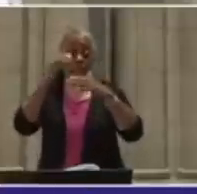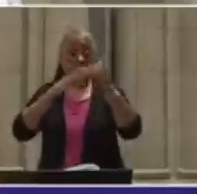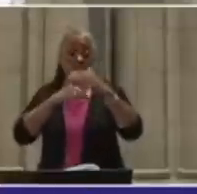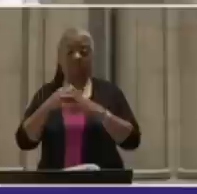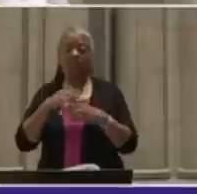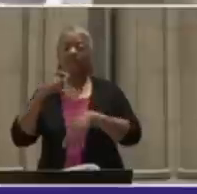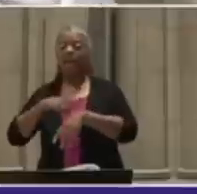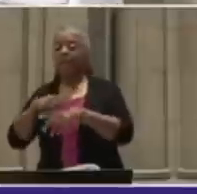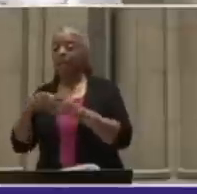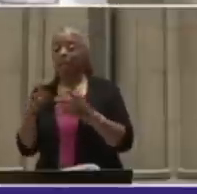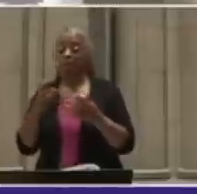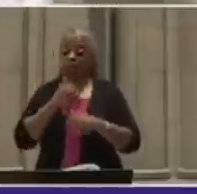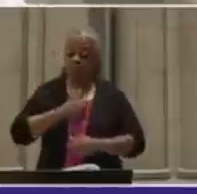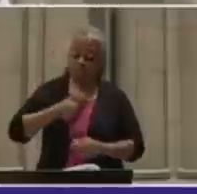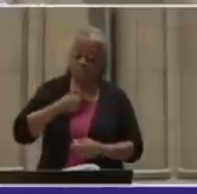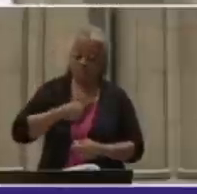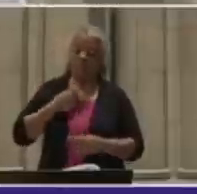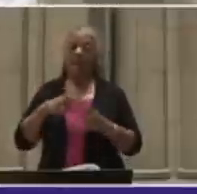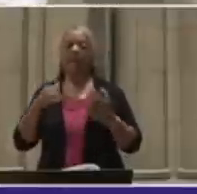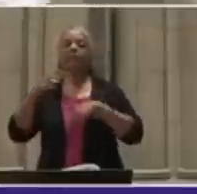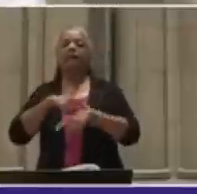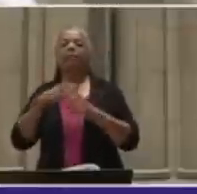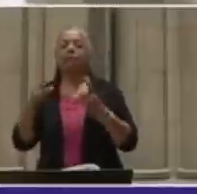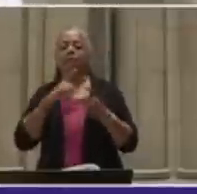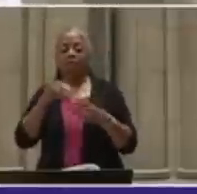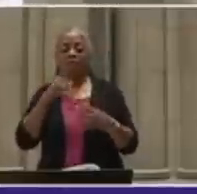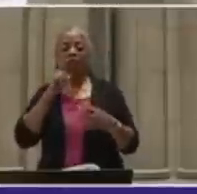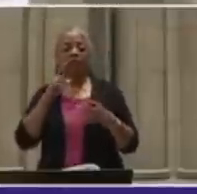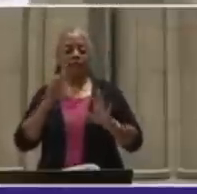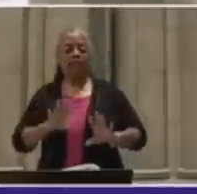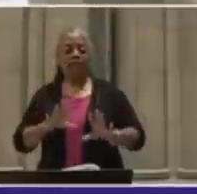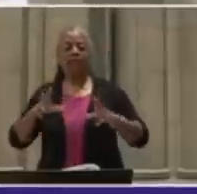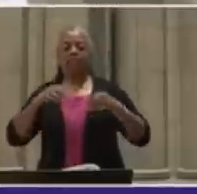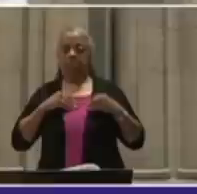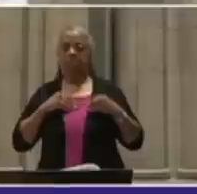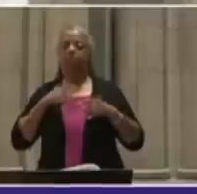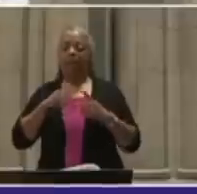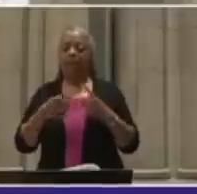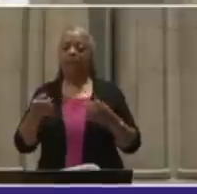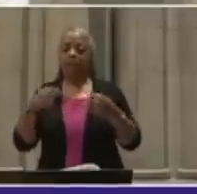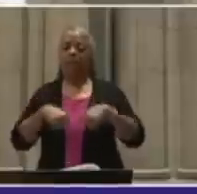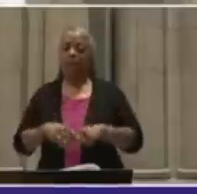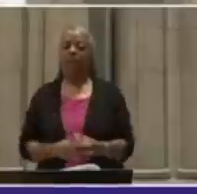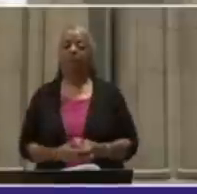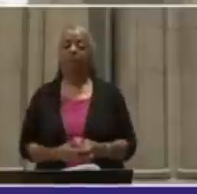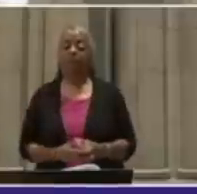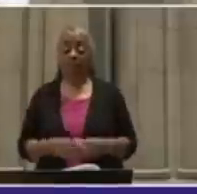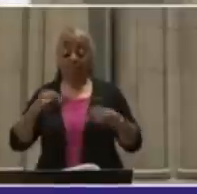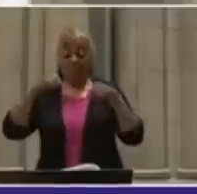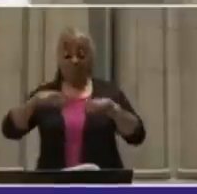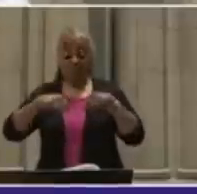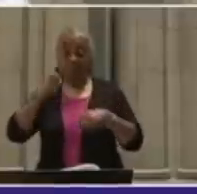a time of repentance, and a time of reckoning has come. This